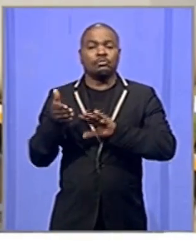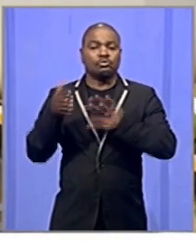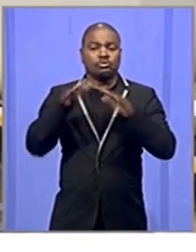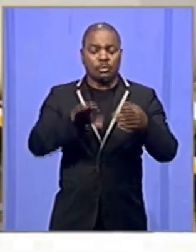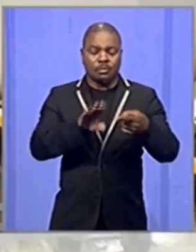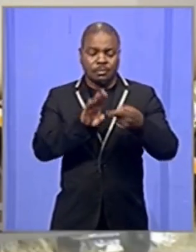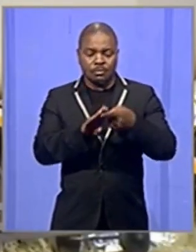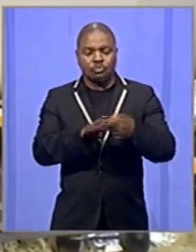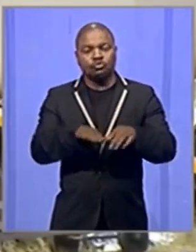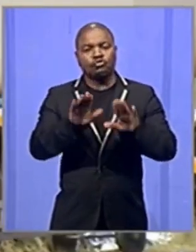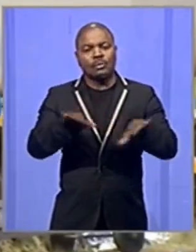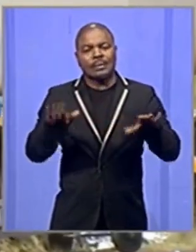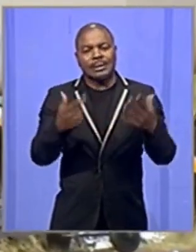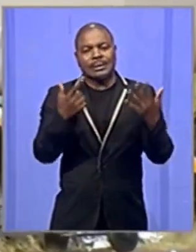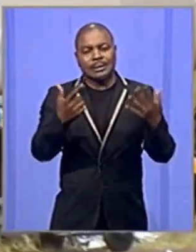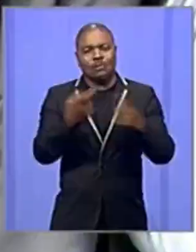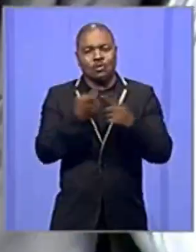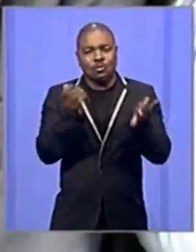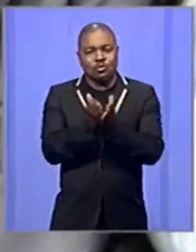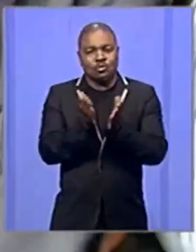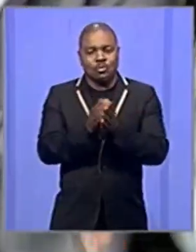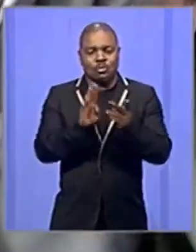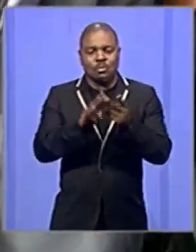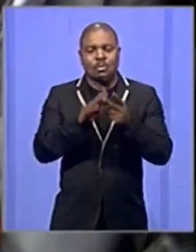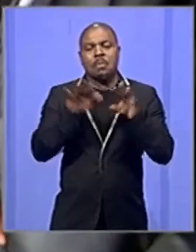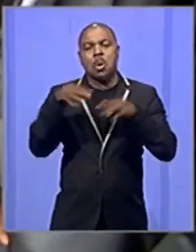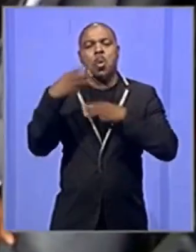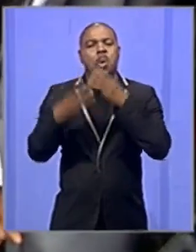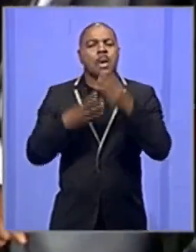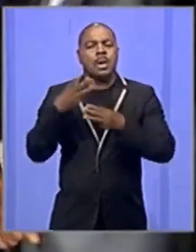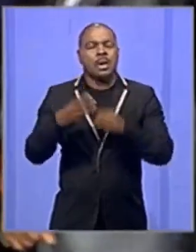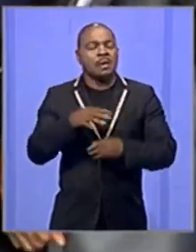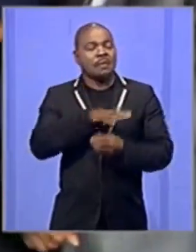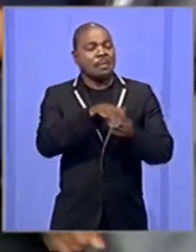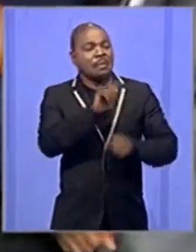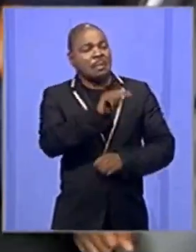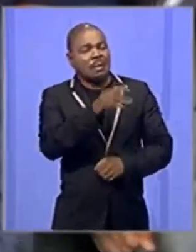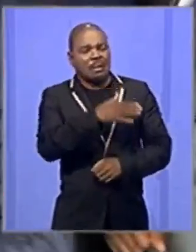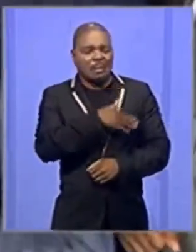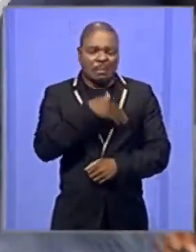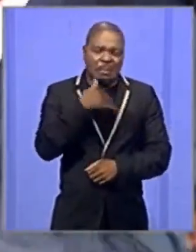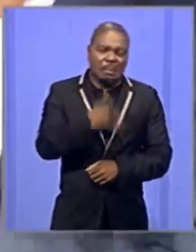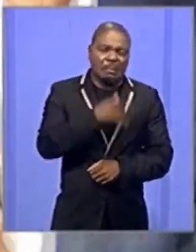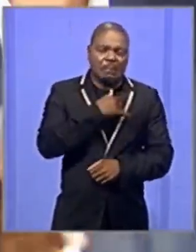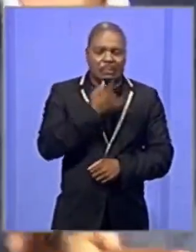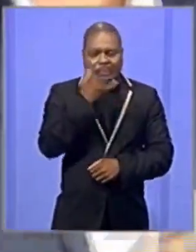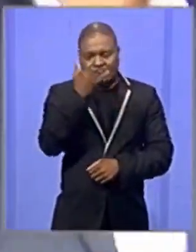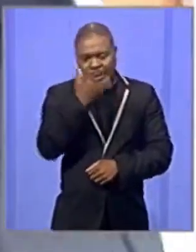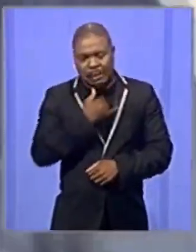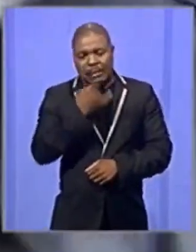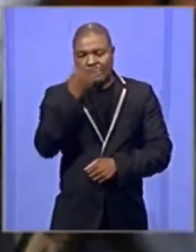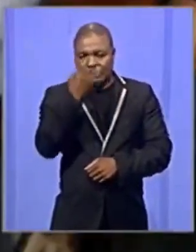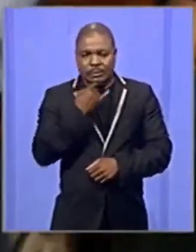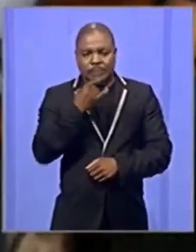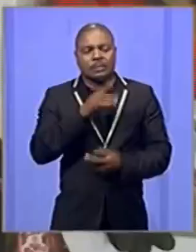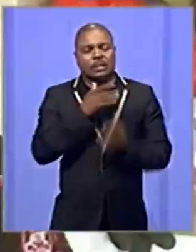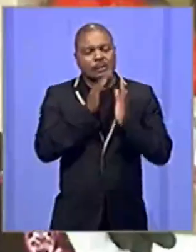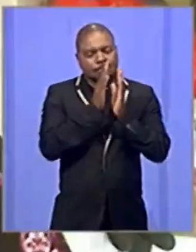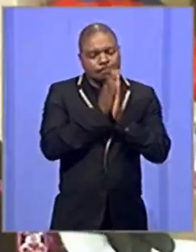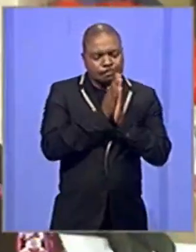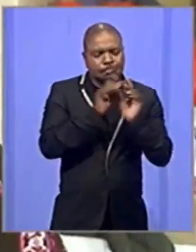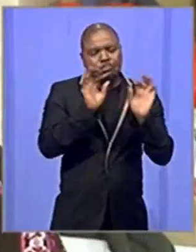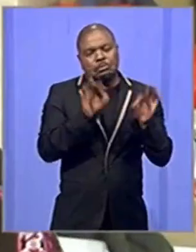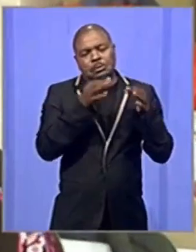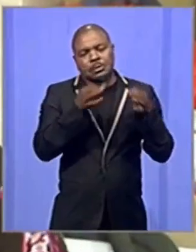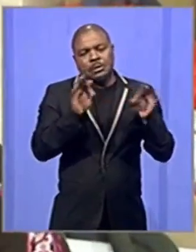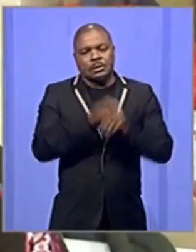bala bana ba sekolo ba šupa le bašomi ba malapa ga ba homotšege ba ikokotletše ka thapelo le difela. Motswadi o bana ba gago ba